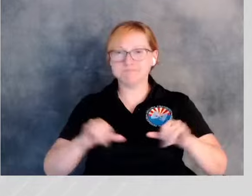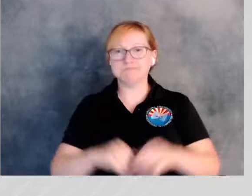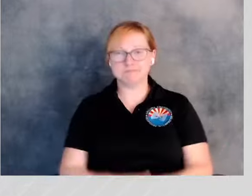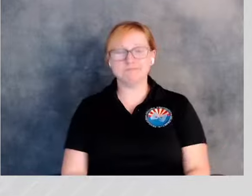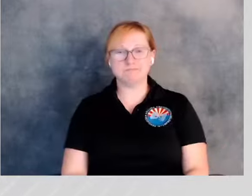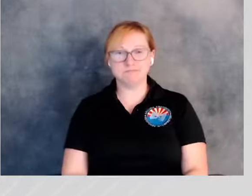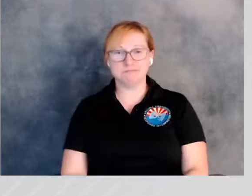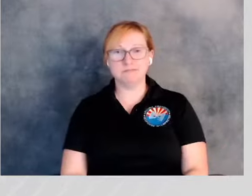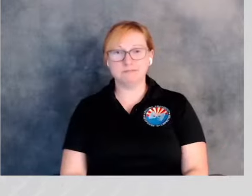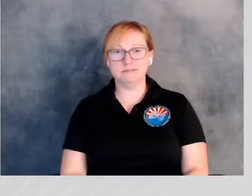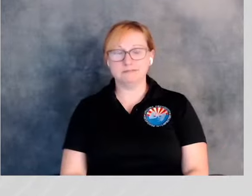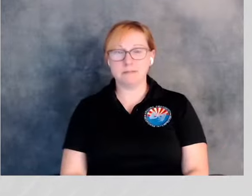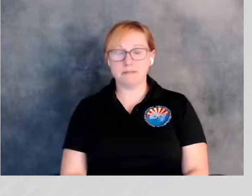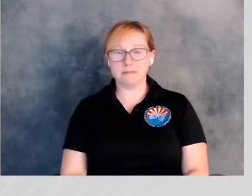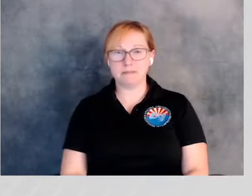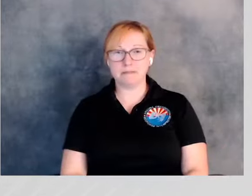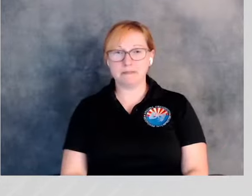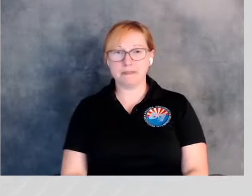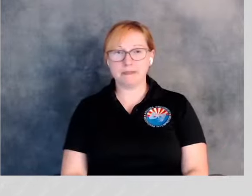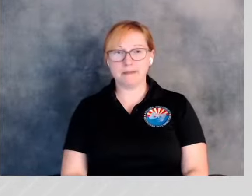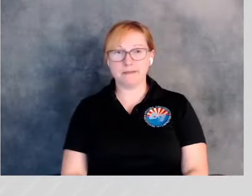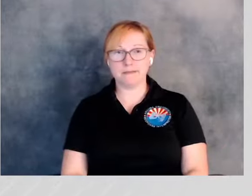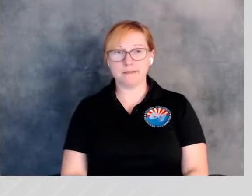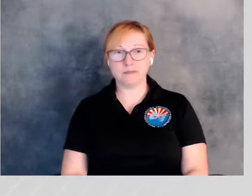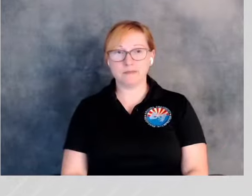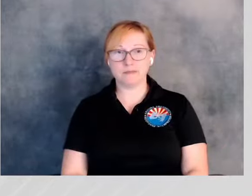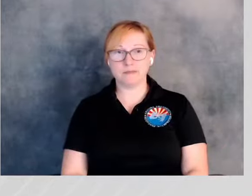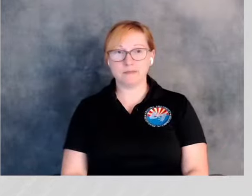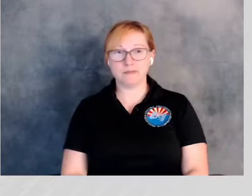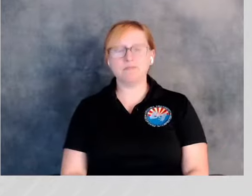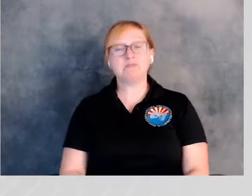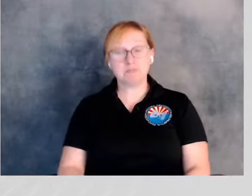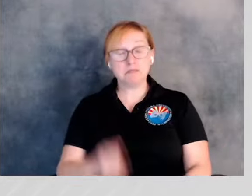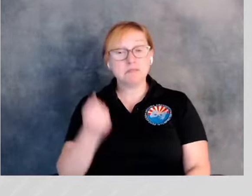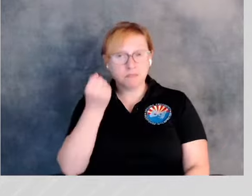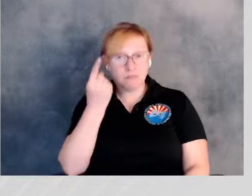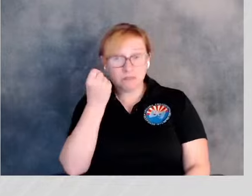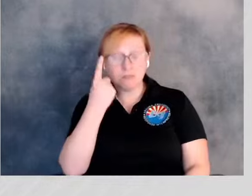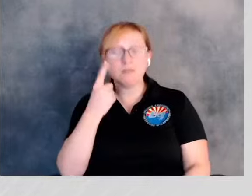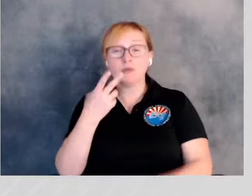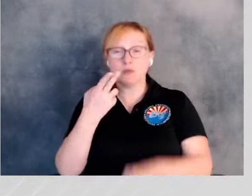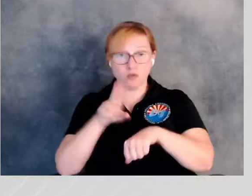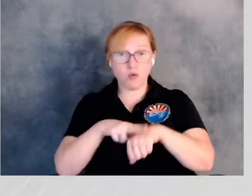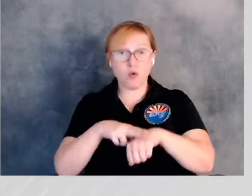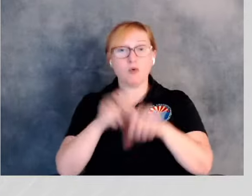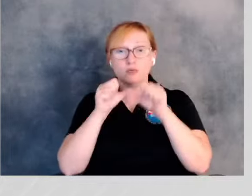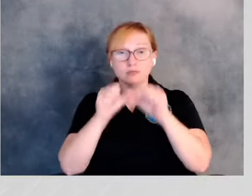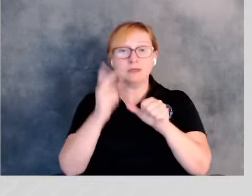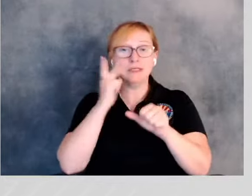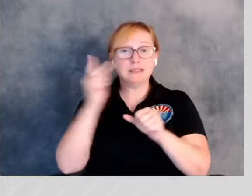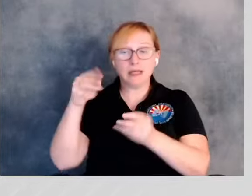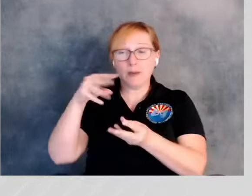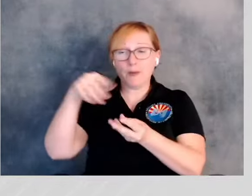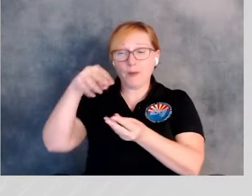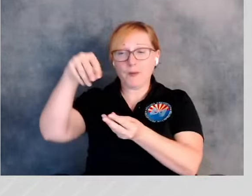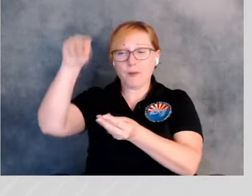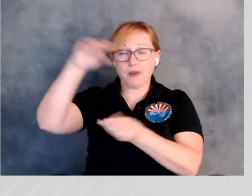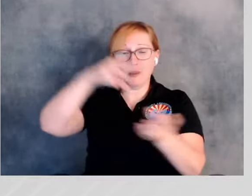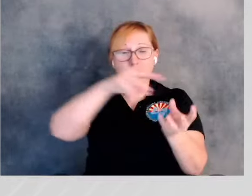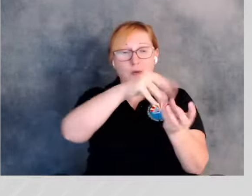As the days go on, it is normal to continue to see smokes within the fire area. If you can see the fire from a